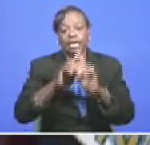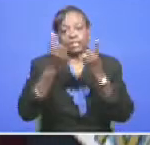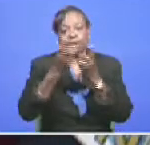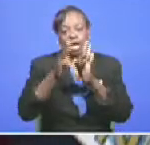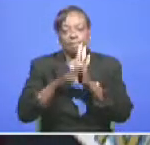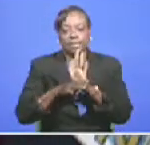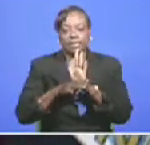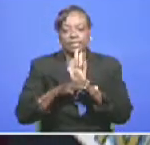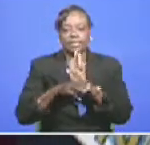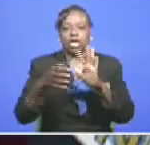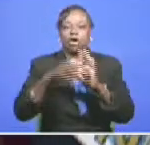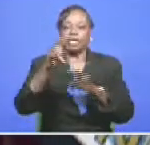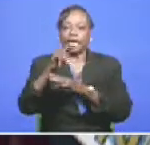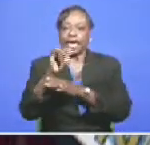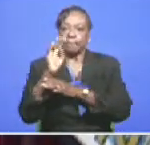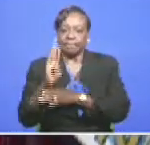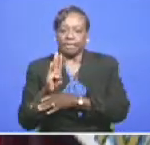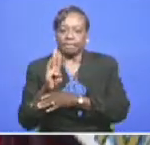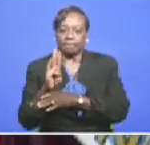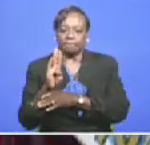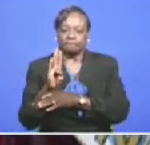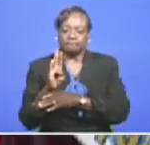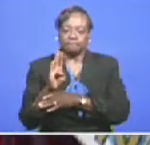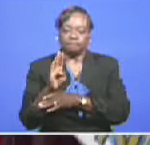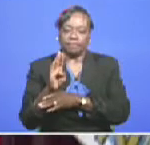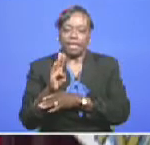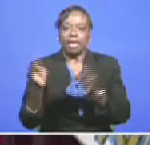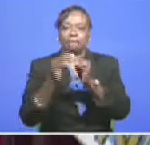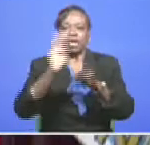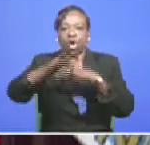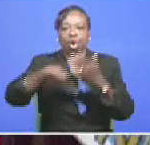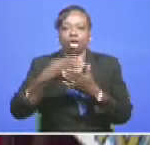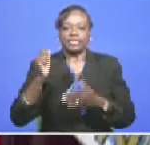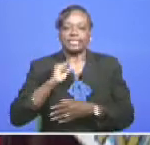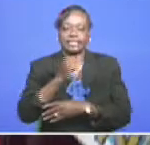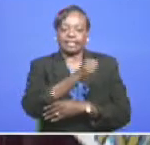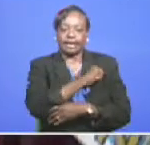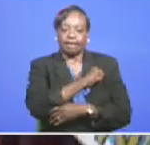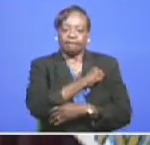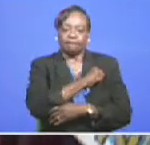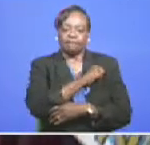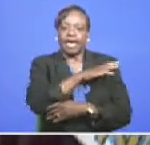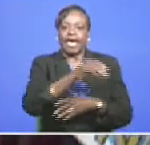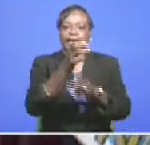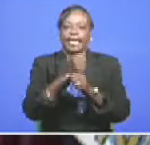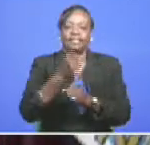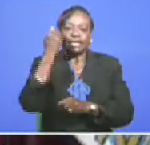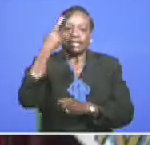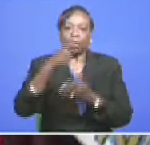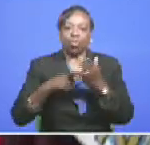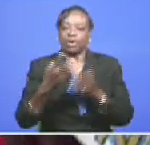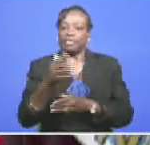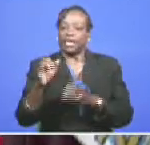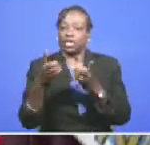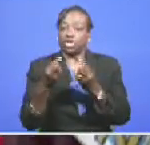departments of the National Insurance Board. I've been meeting all the staff and really getting an understanding of what they do